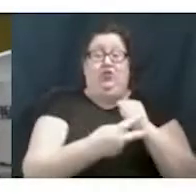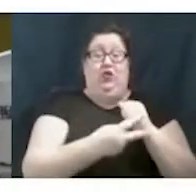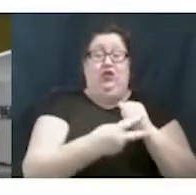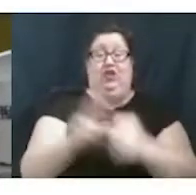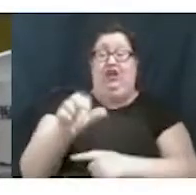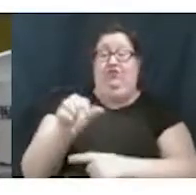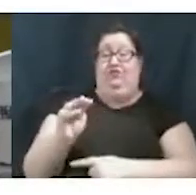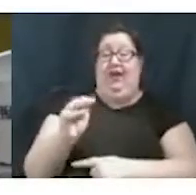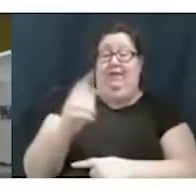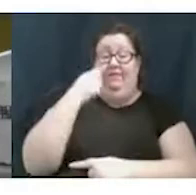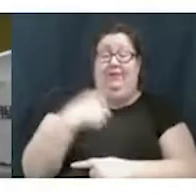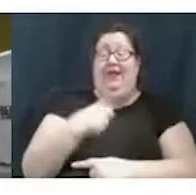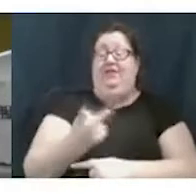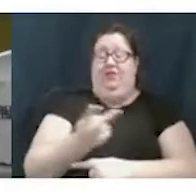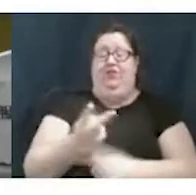ones.